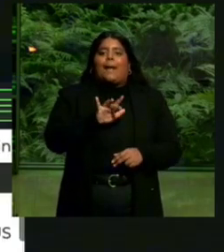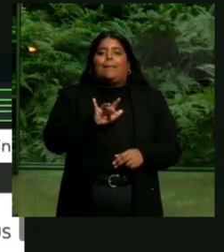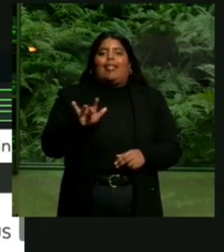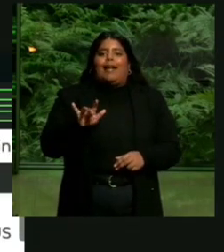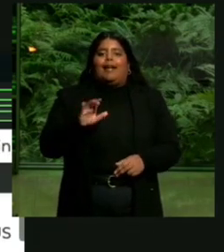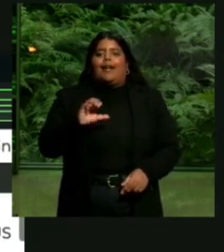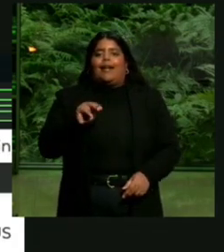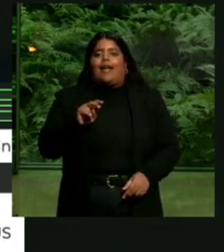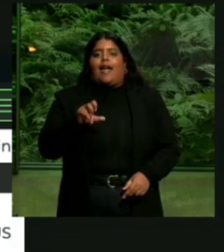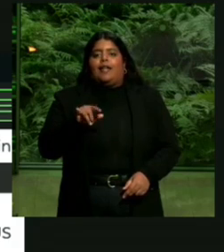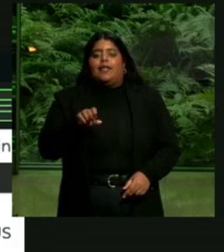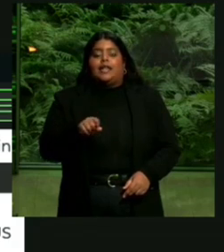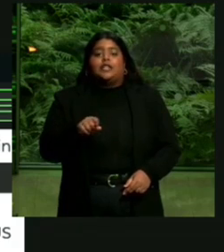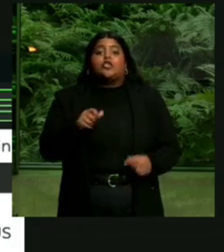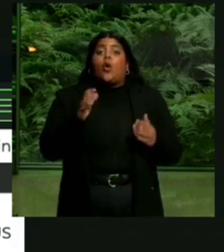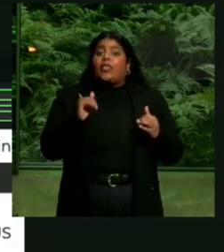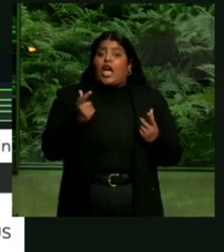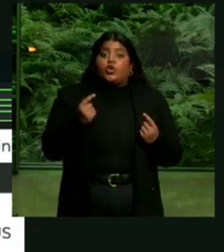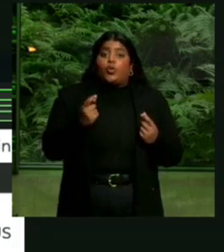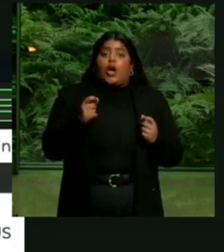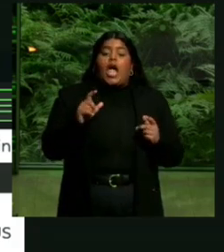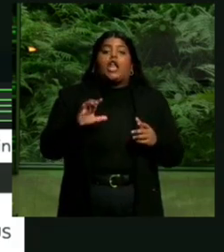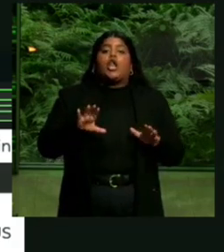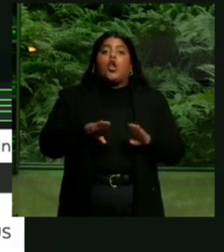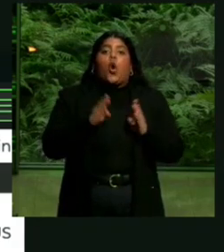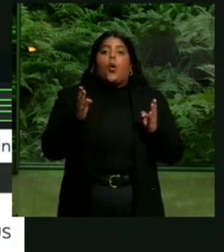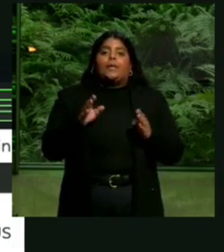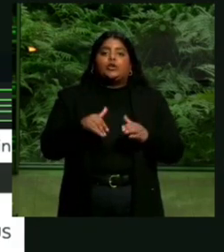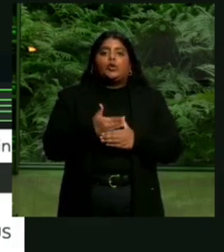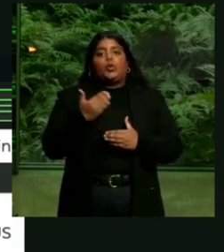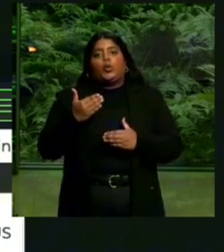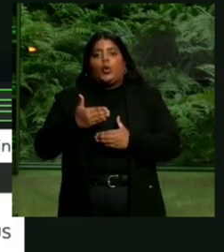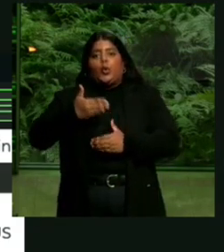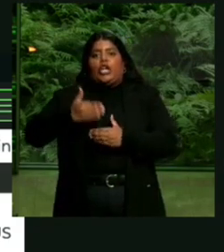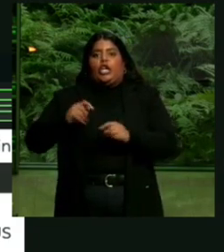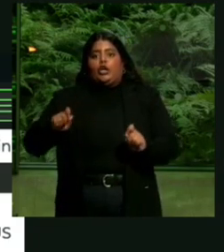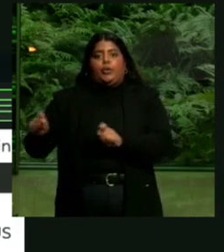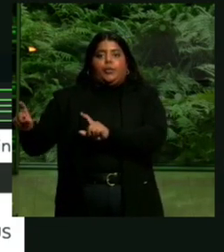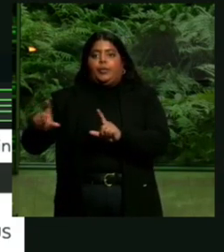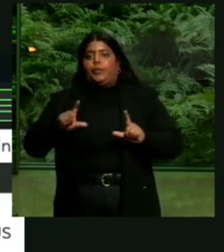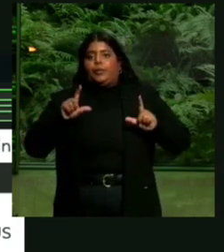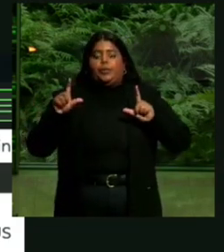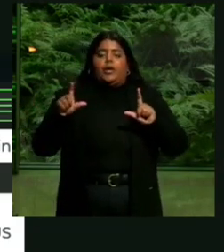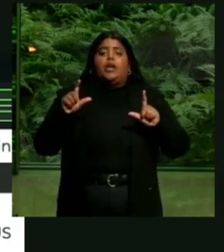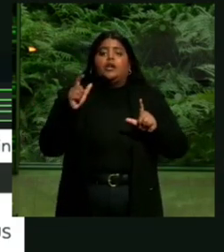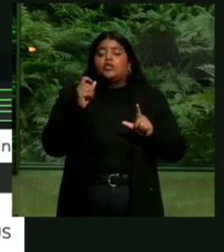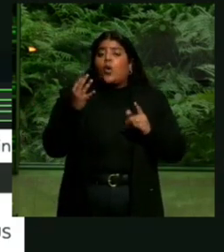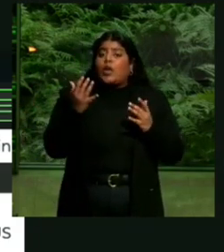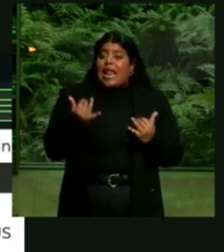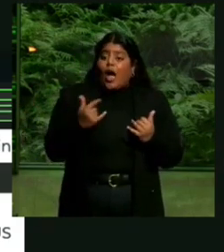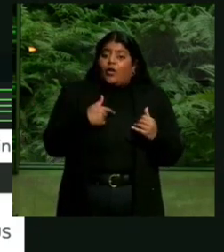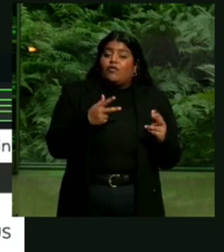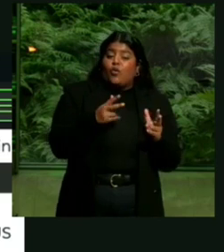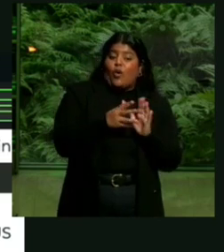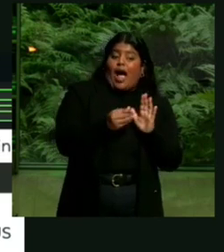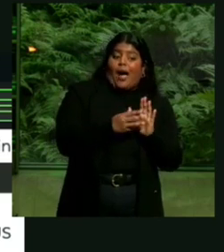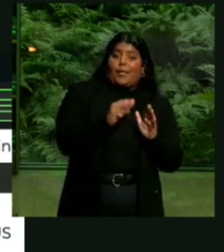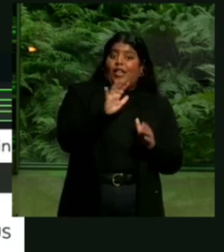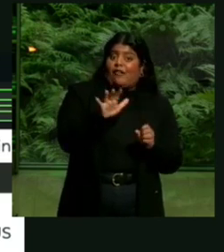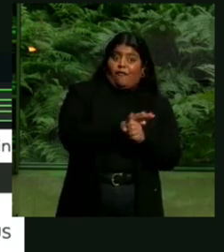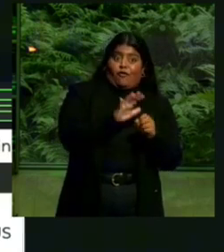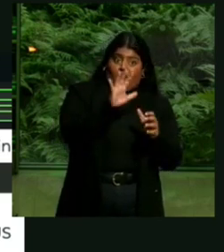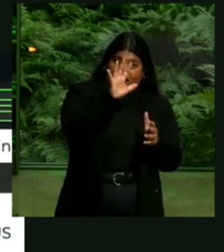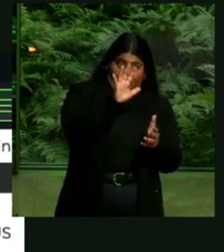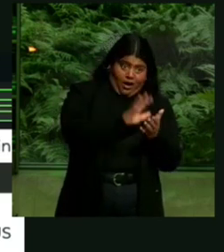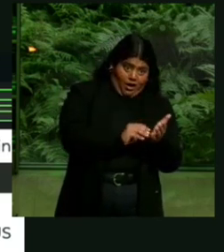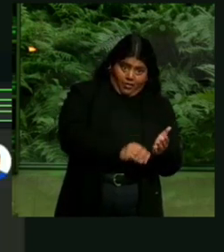that did is opened up a side window, and I think this is game-changing. Now I'm copying the whole copy here